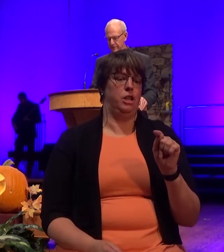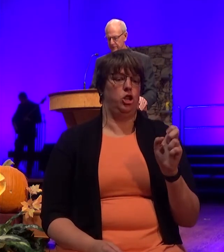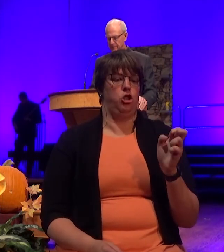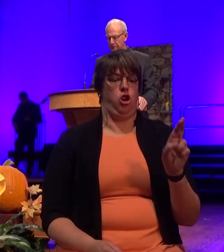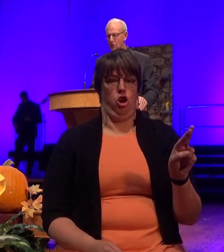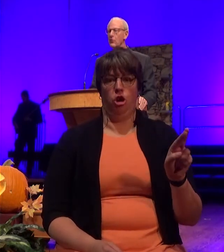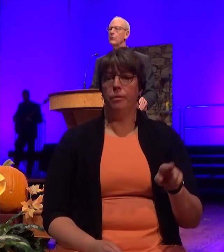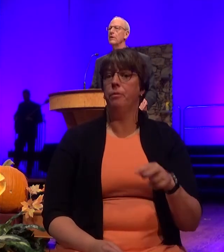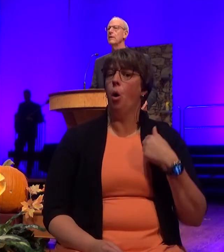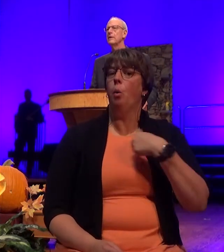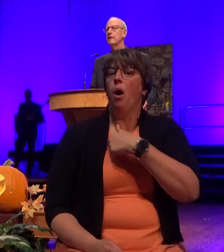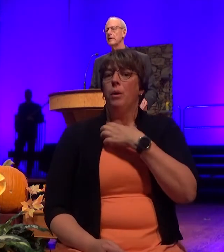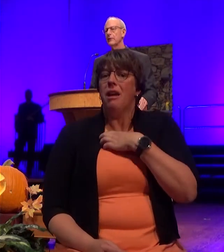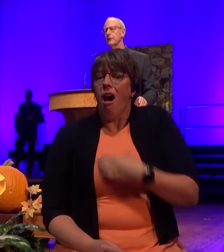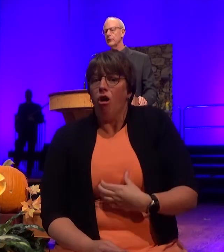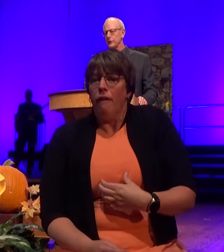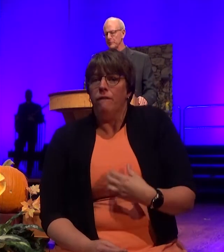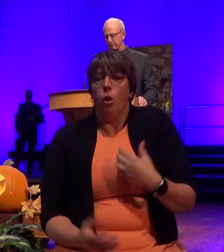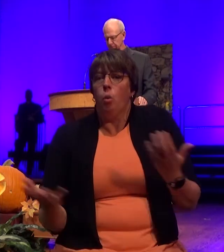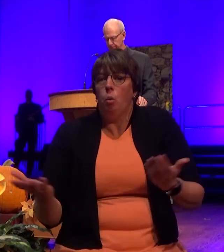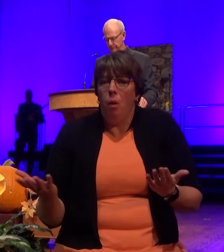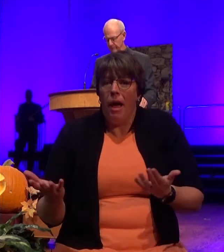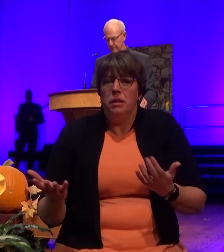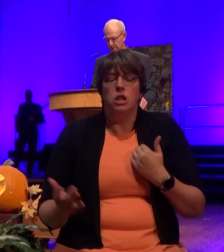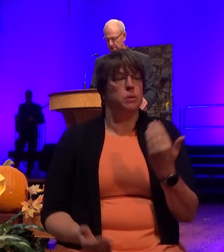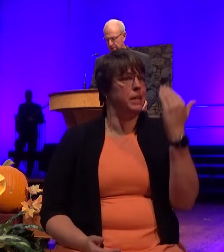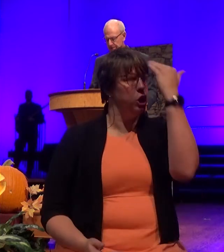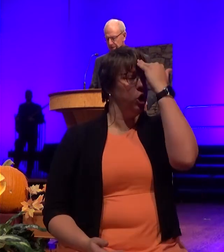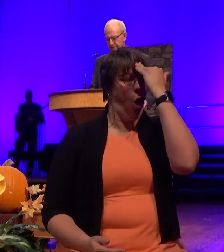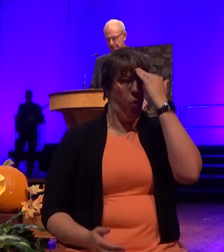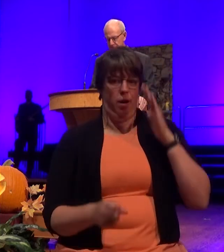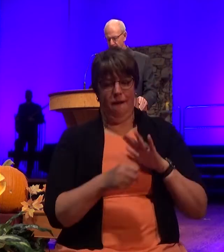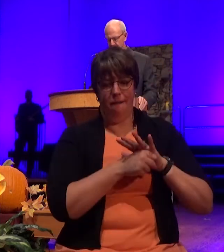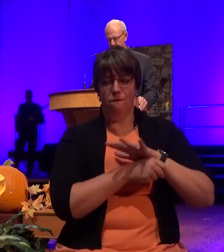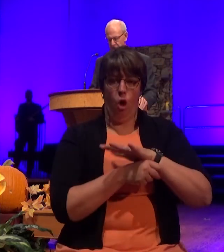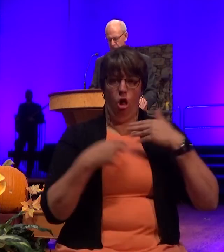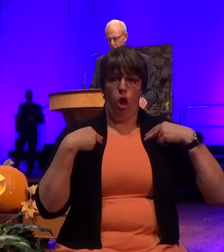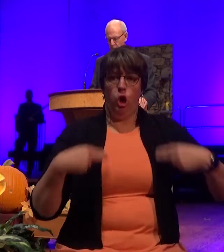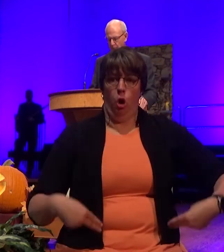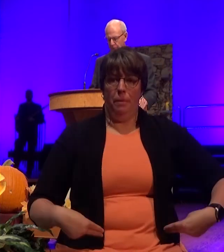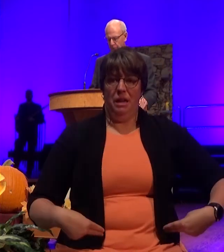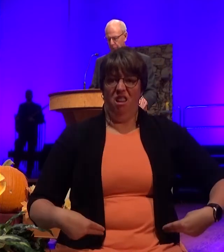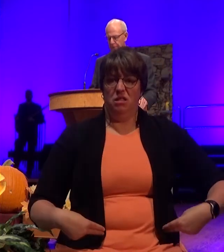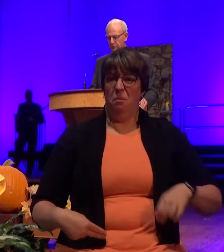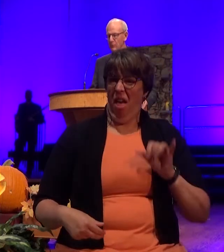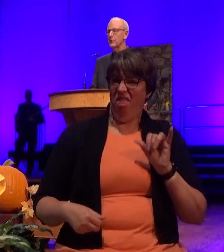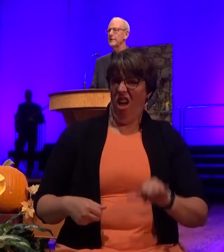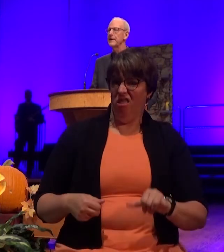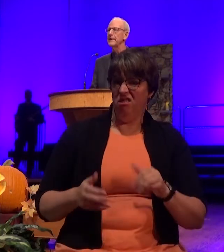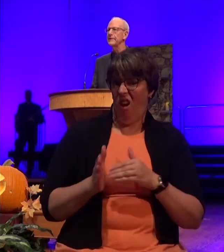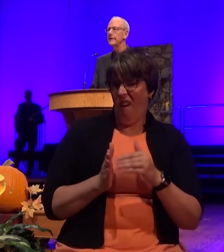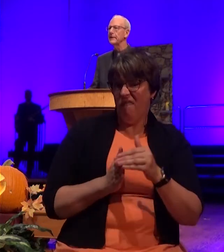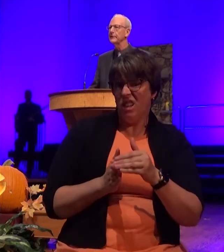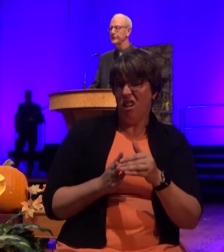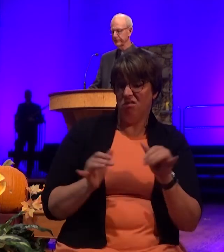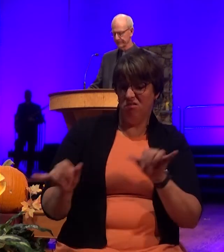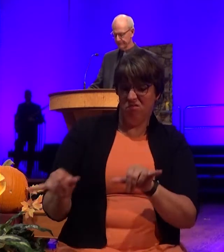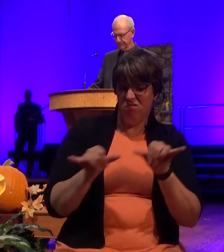to be known in our full humanness. And yet that is often just what we also fear more than anything